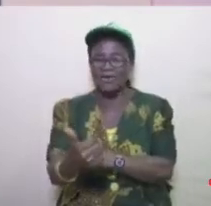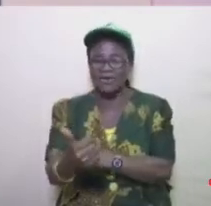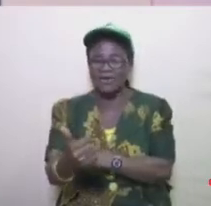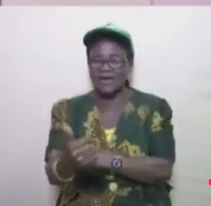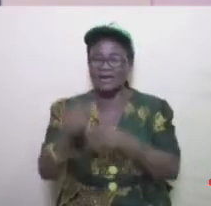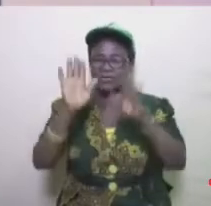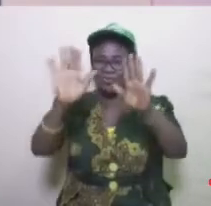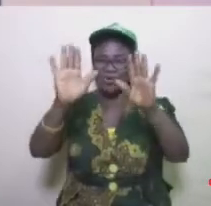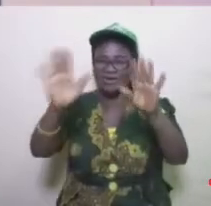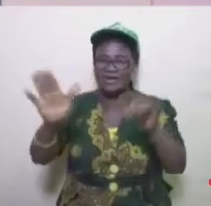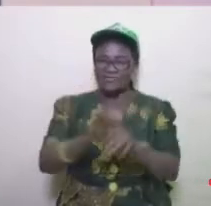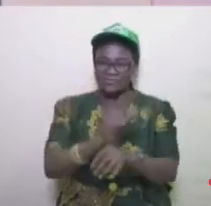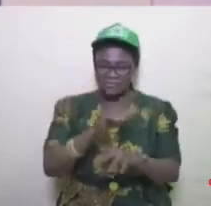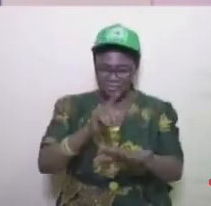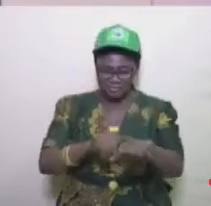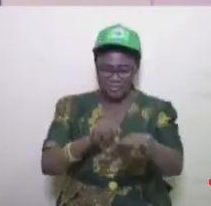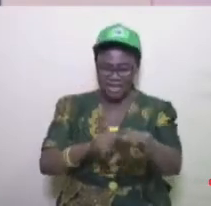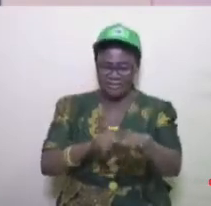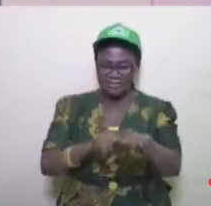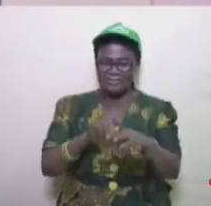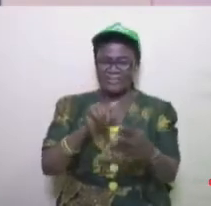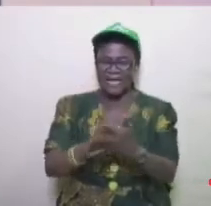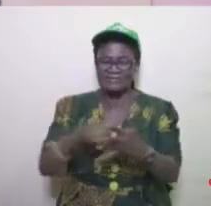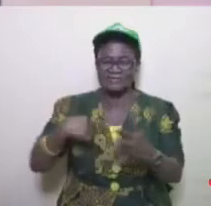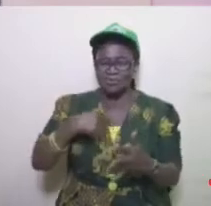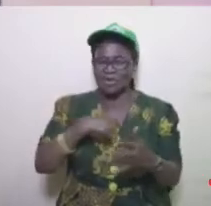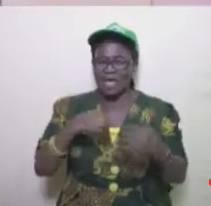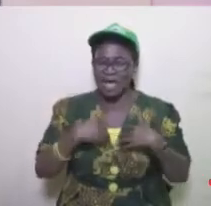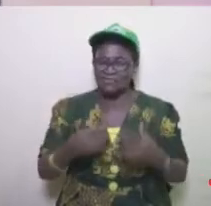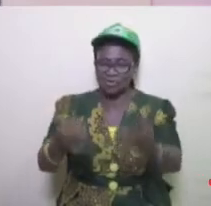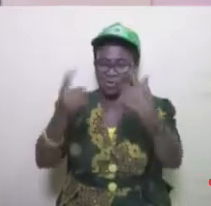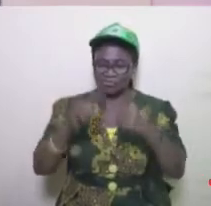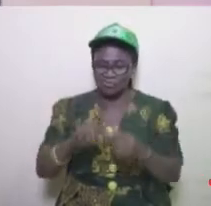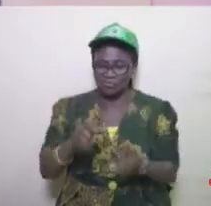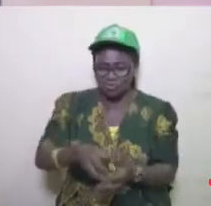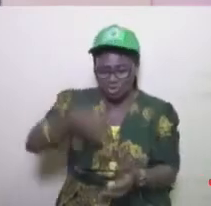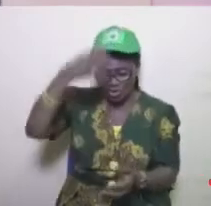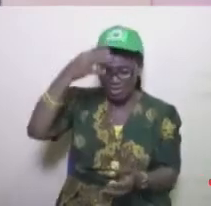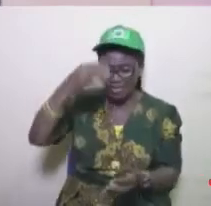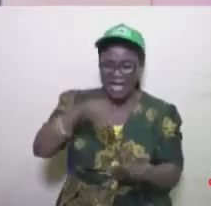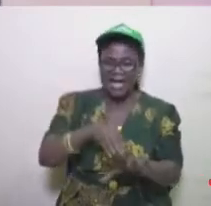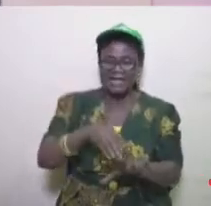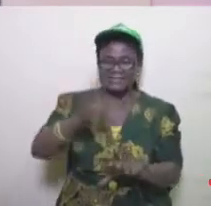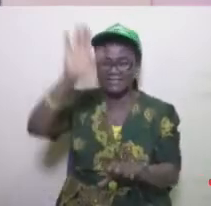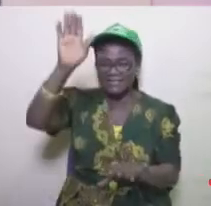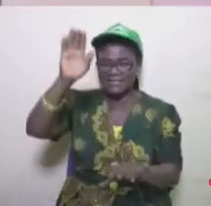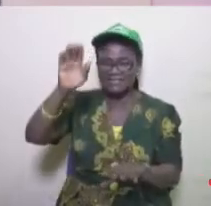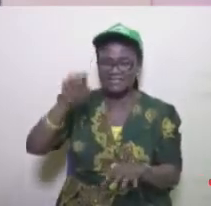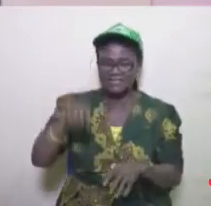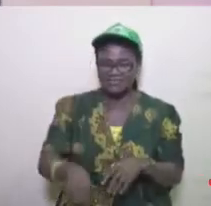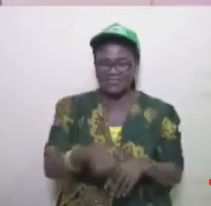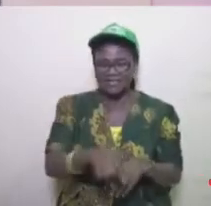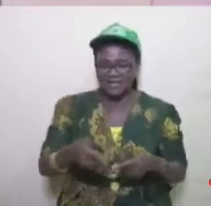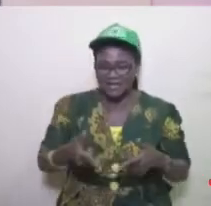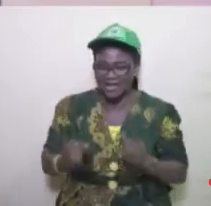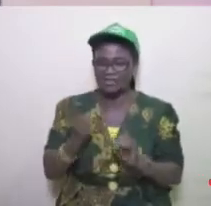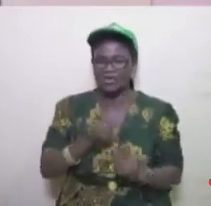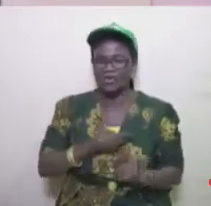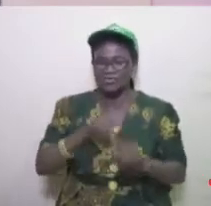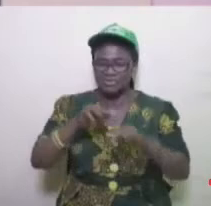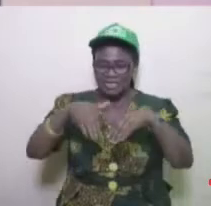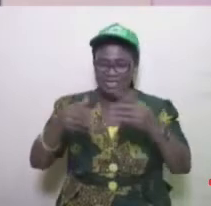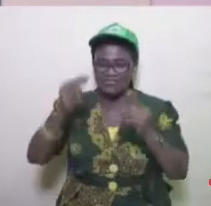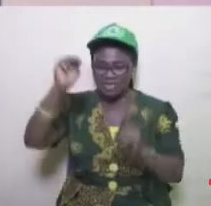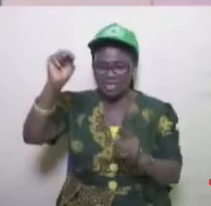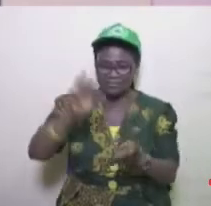time to study at his feet. Let's give him glory. Let's give him honor. God